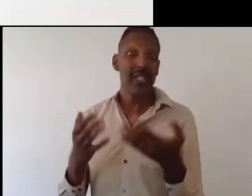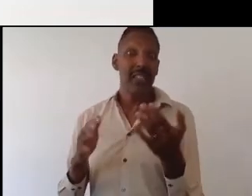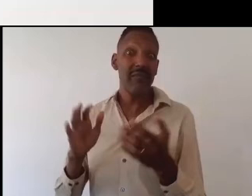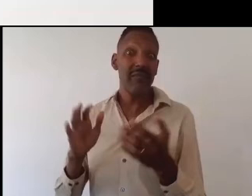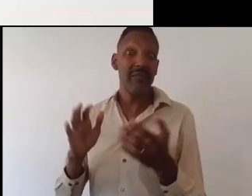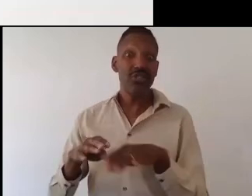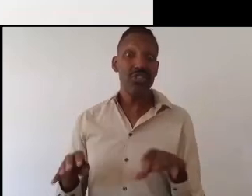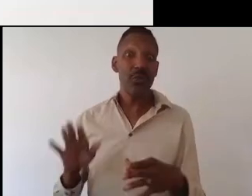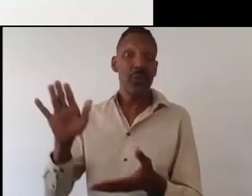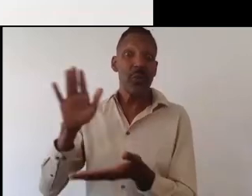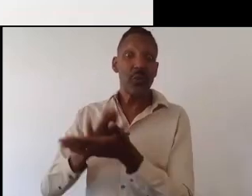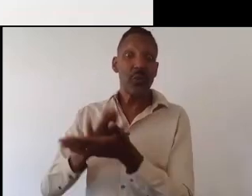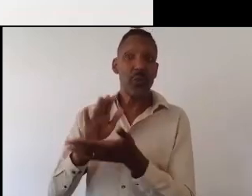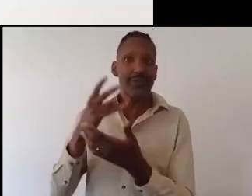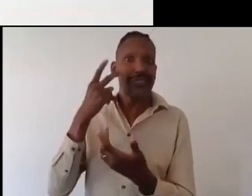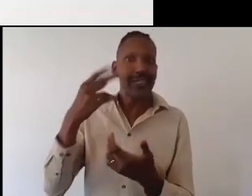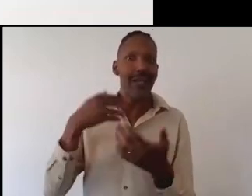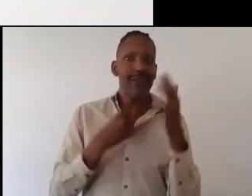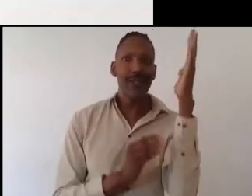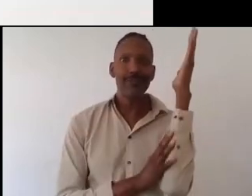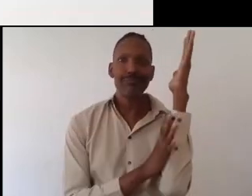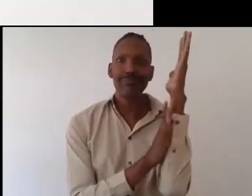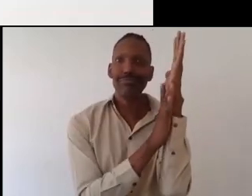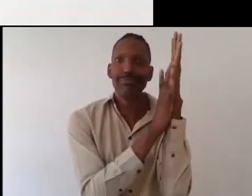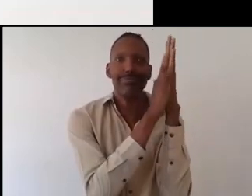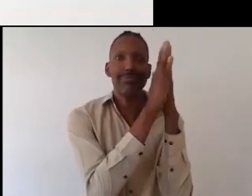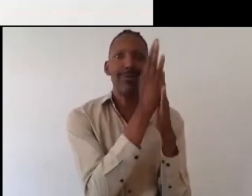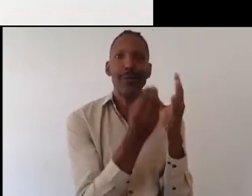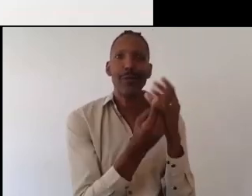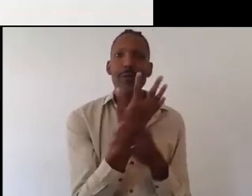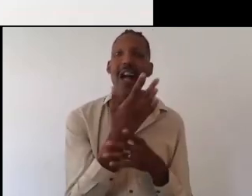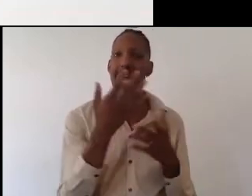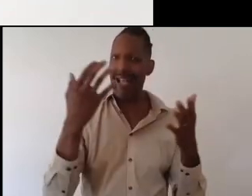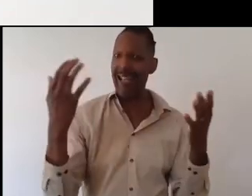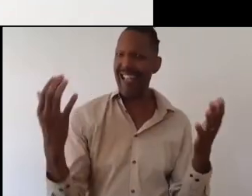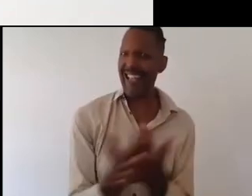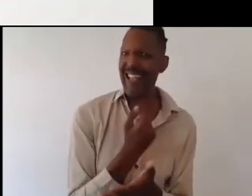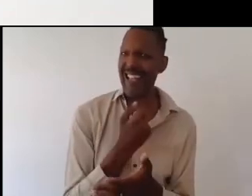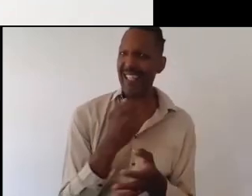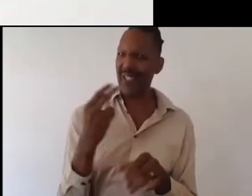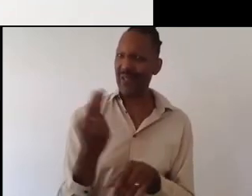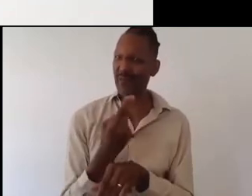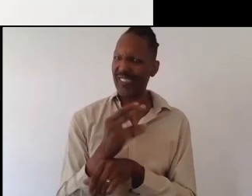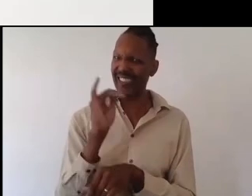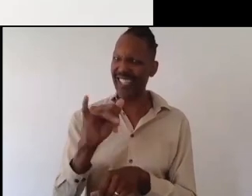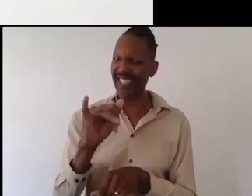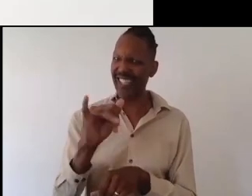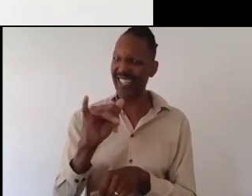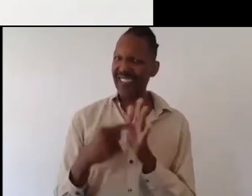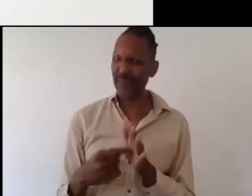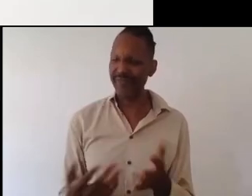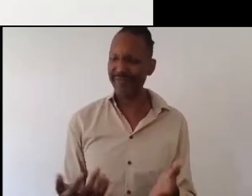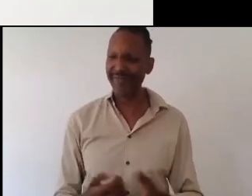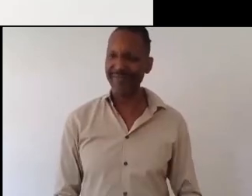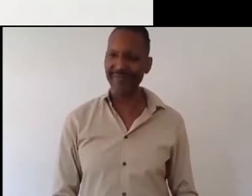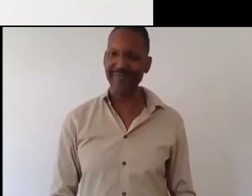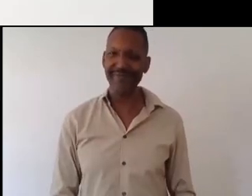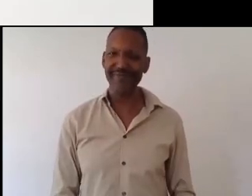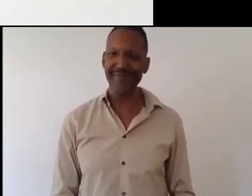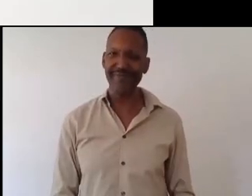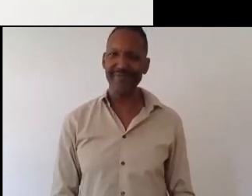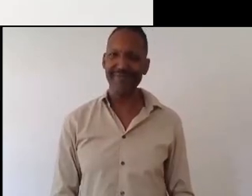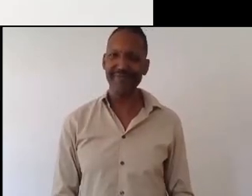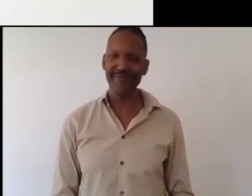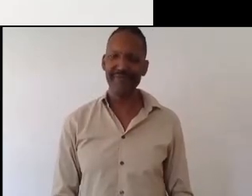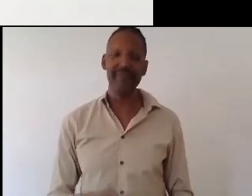Patterns is one of the cross-cutting concepts, and what you can end up doing is on everyday activities, you can look for patterns. So